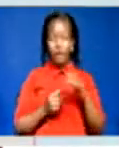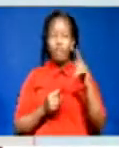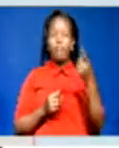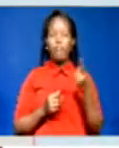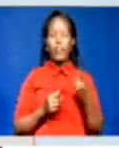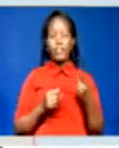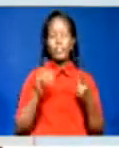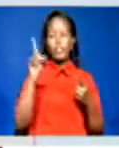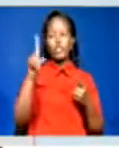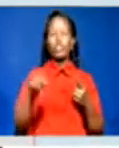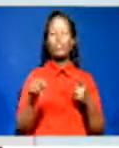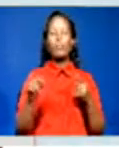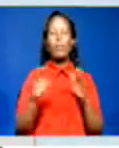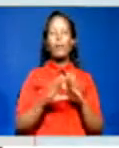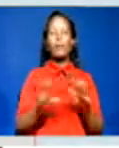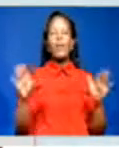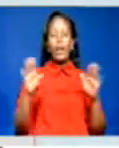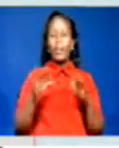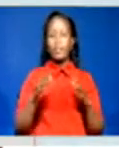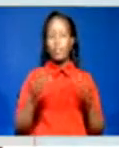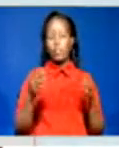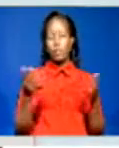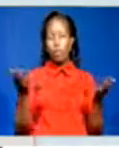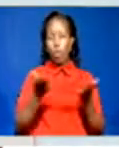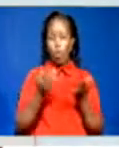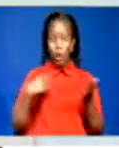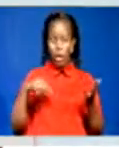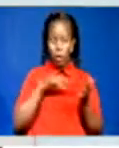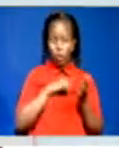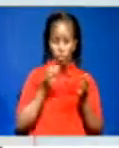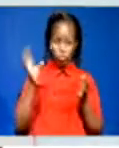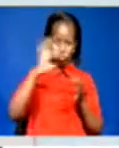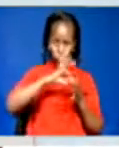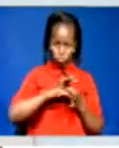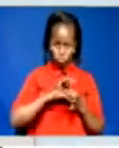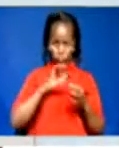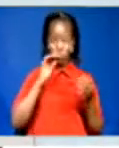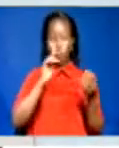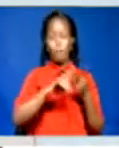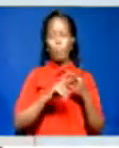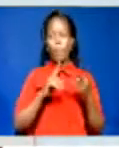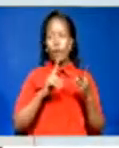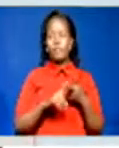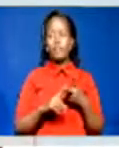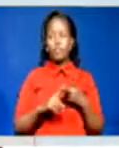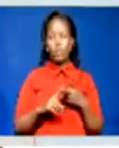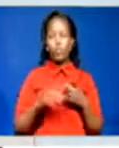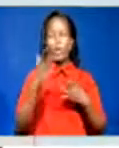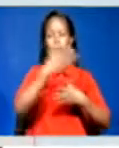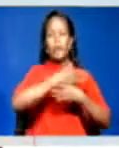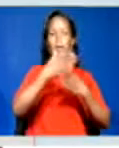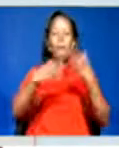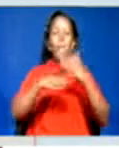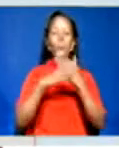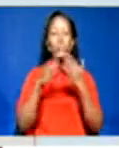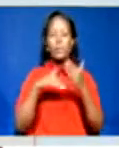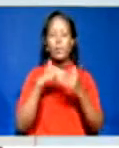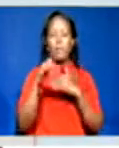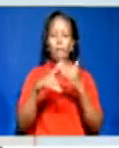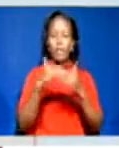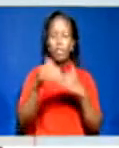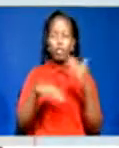land. That's where Username Investment comes in. The second one is building materials, cost of building